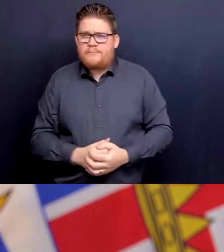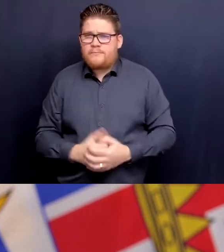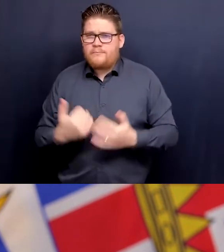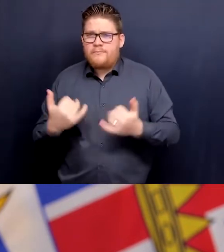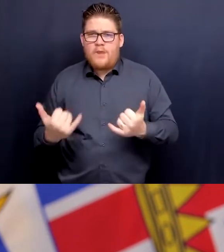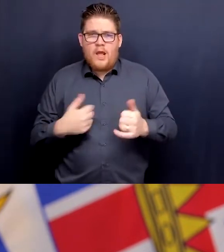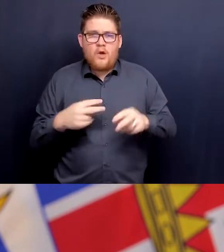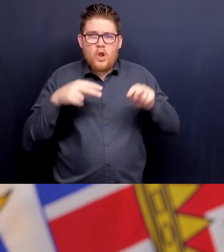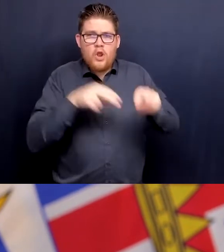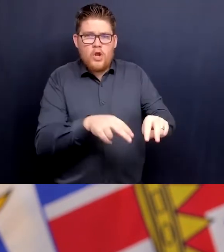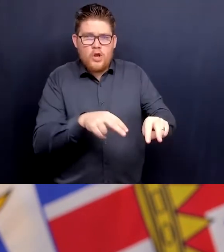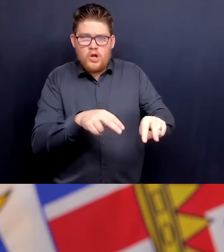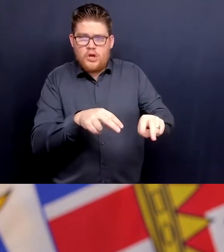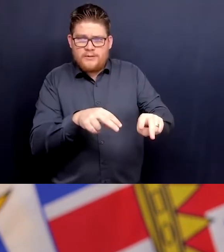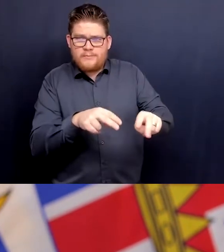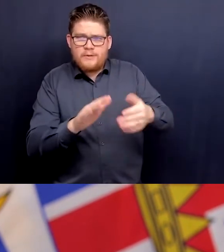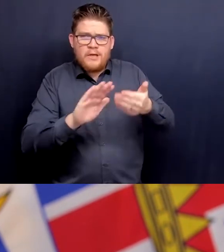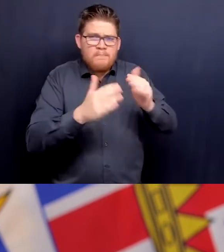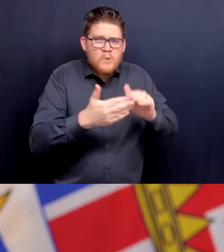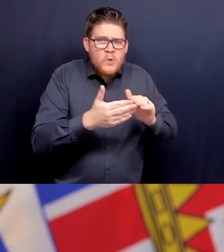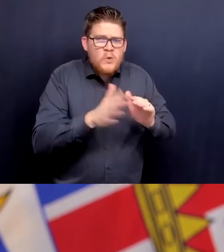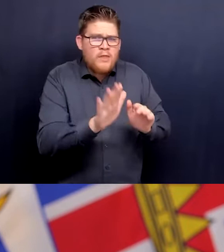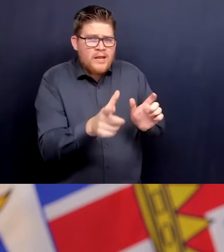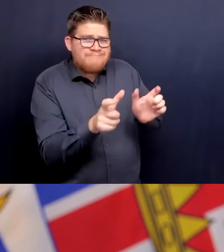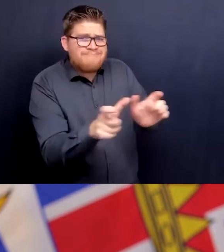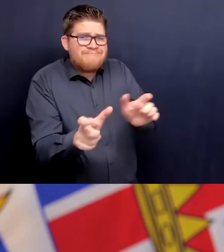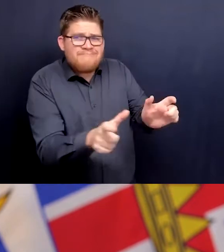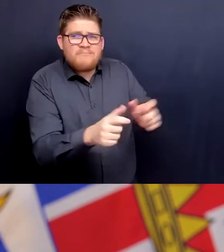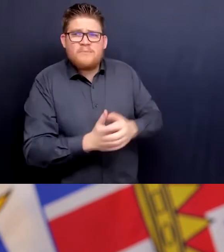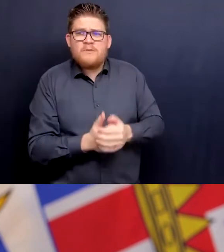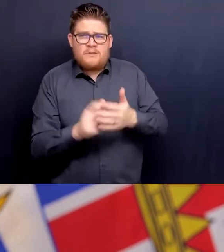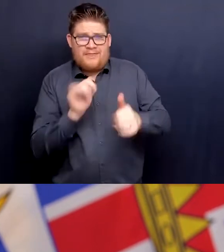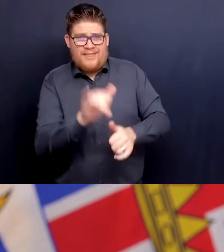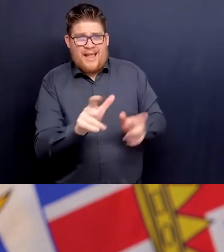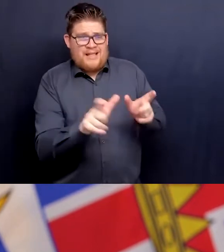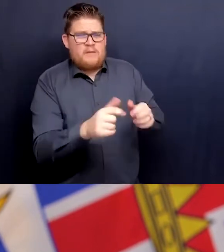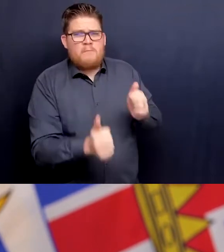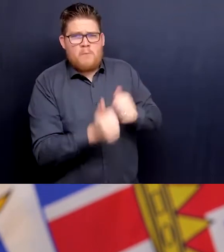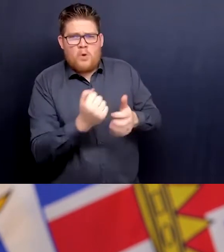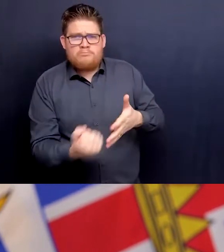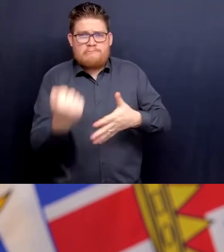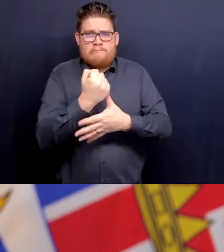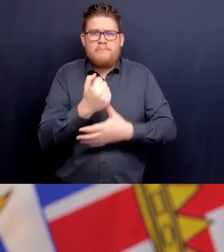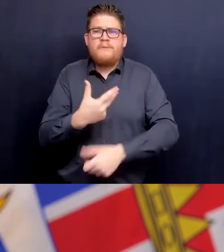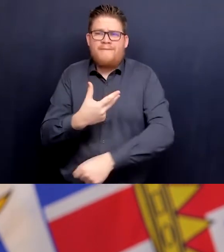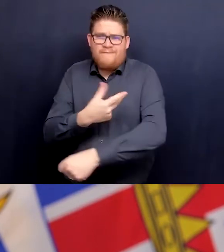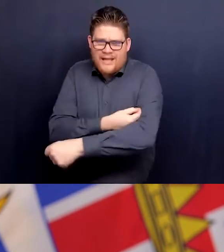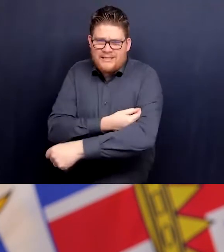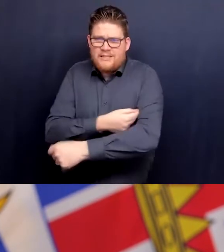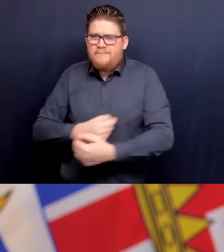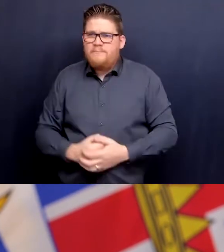of community immunity, primarily from vaccination and a little bit from people who've been had